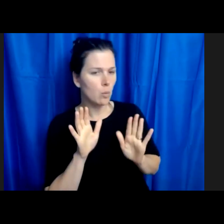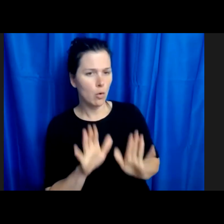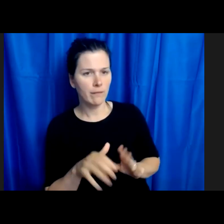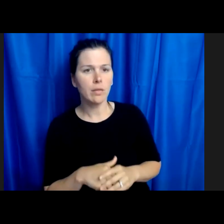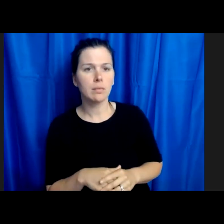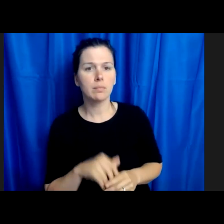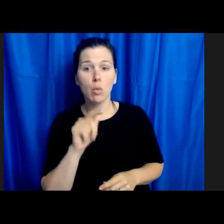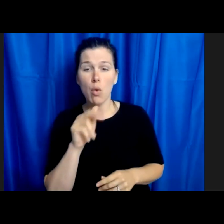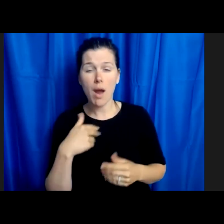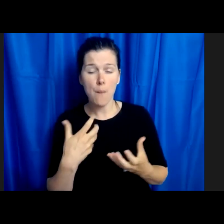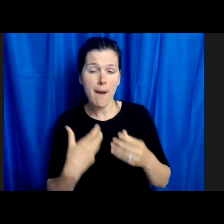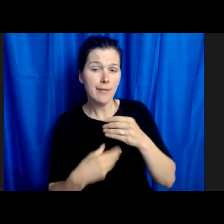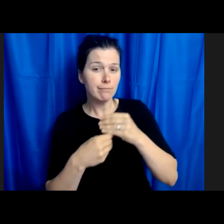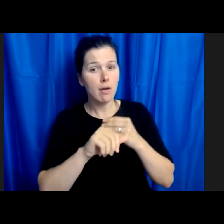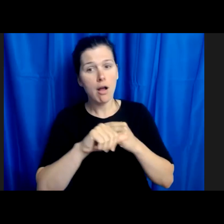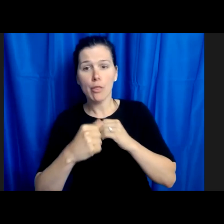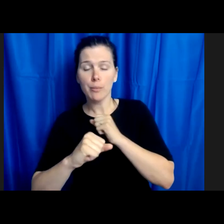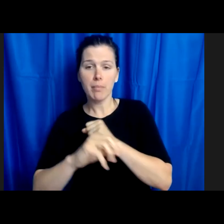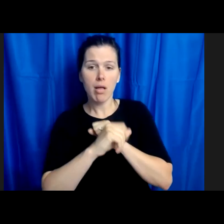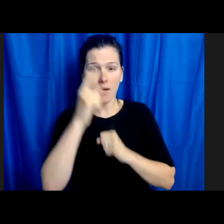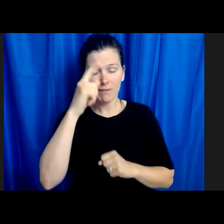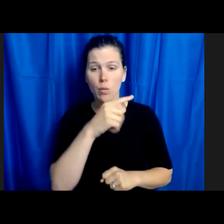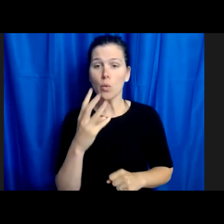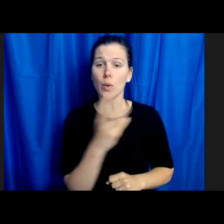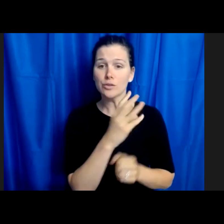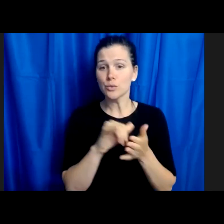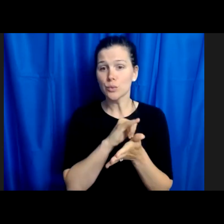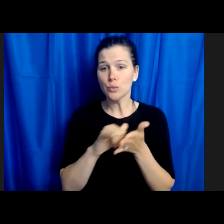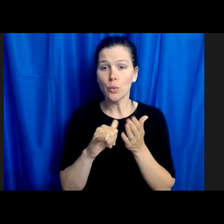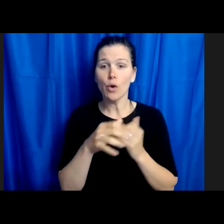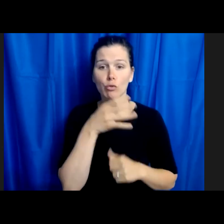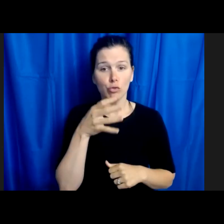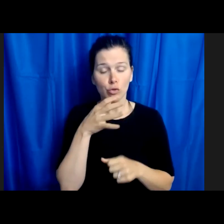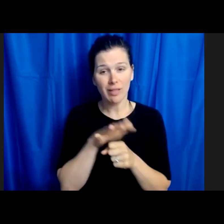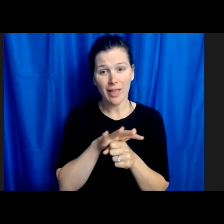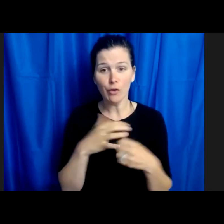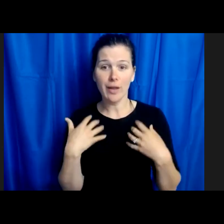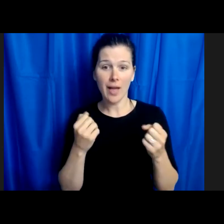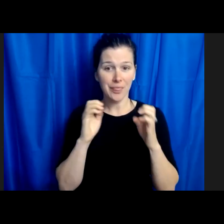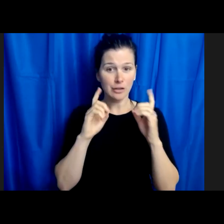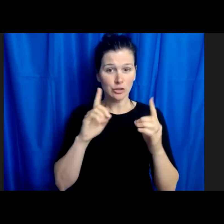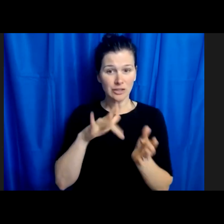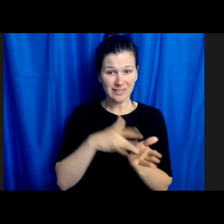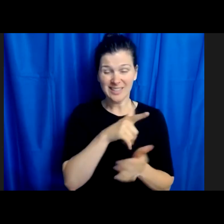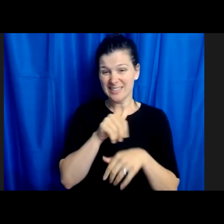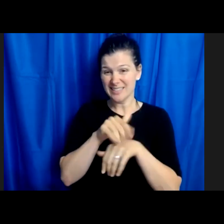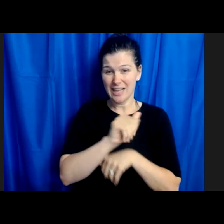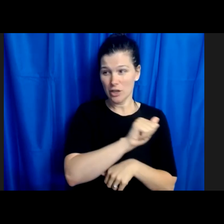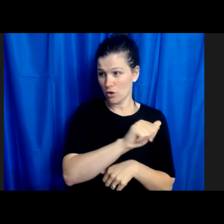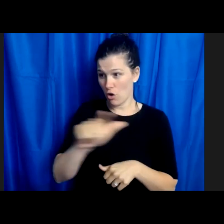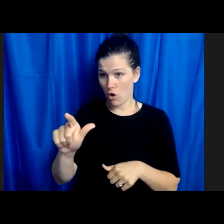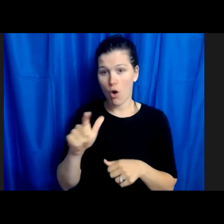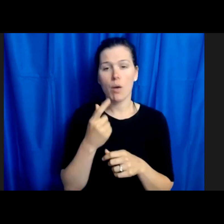another plug for the Western New York Rural Area Health Education Center. They are sending everyone that's on this training today a free Narcan